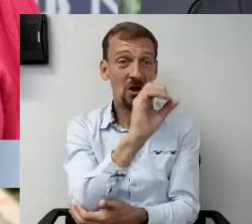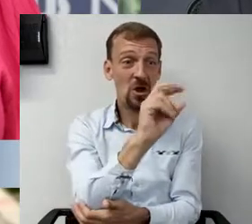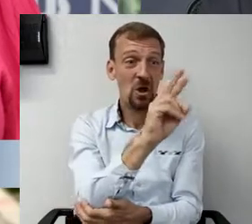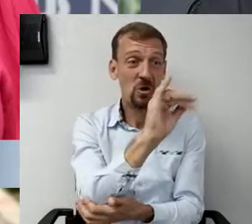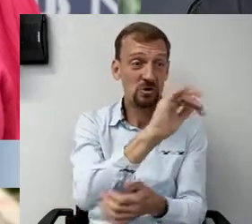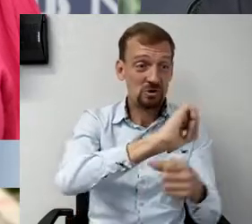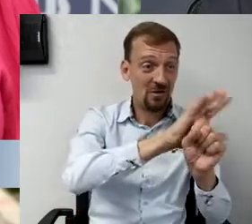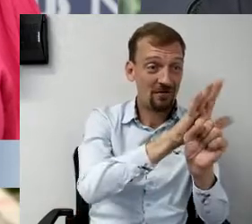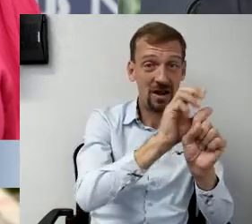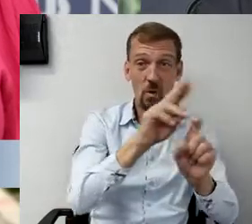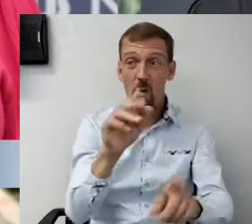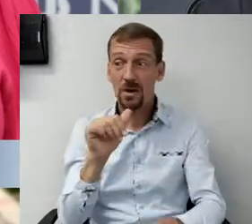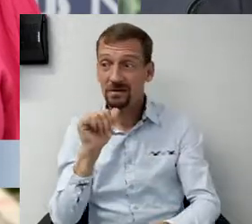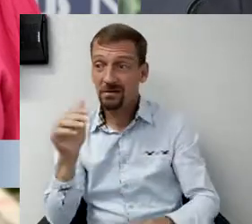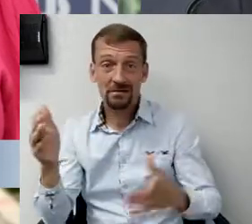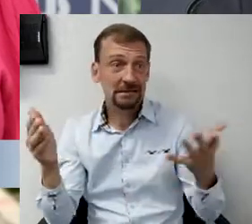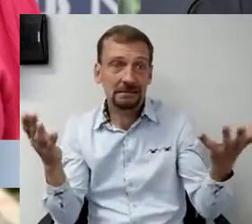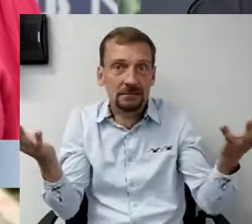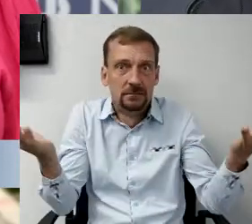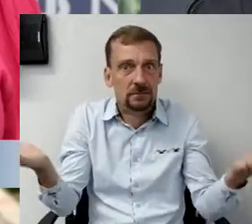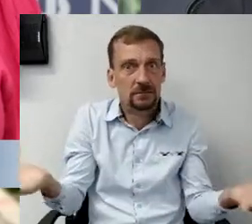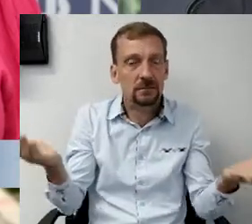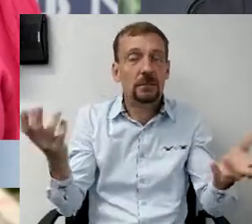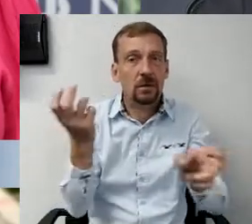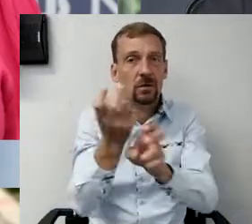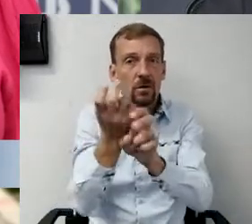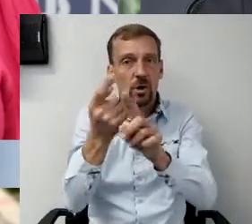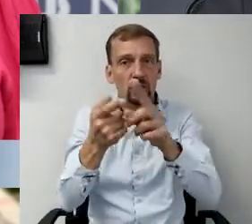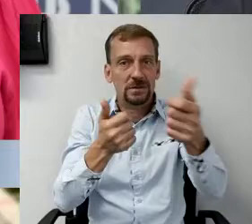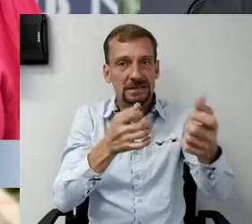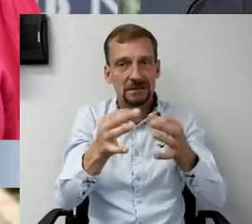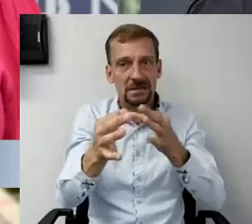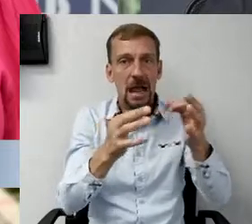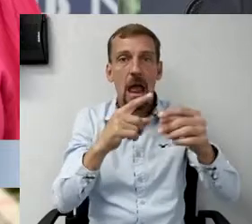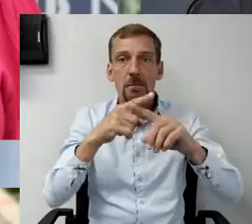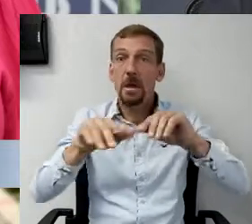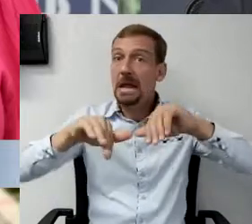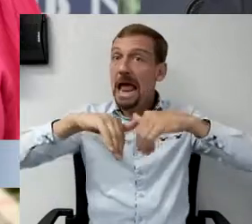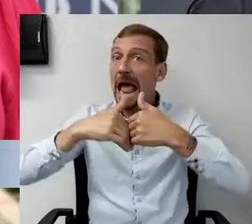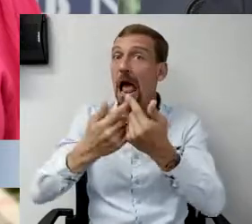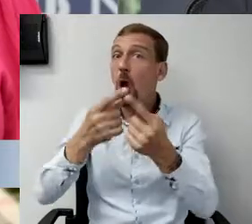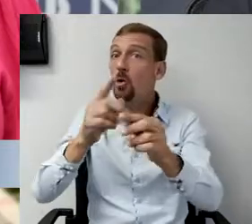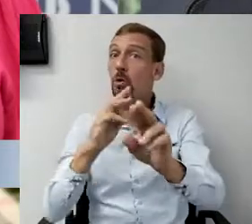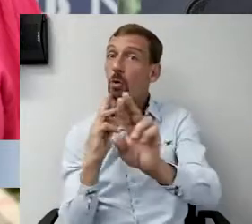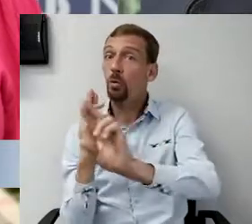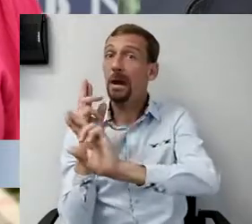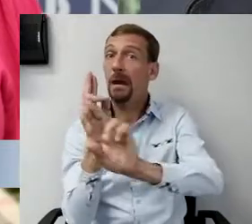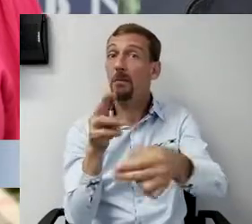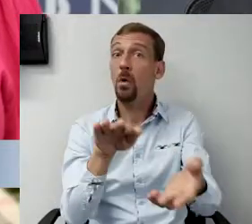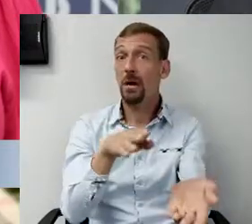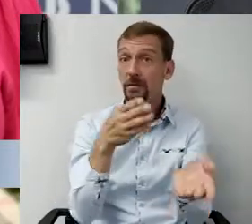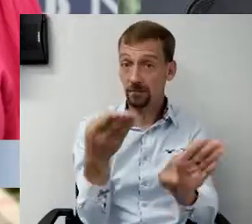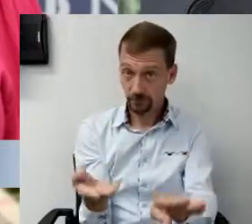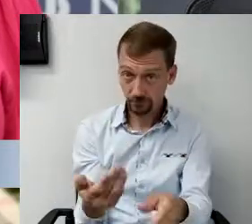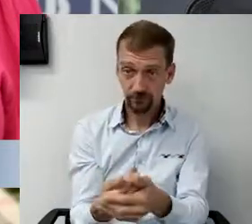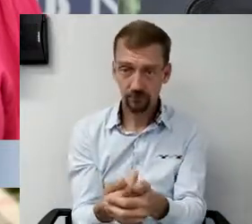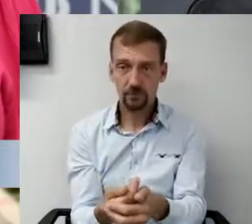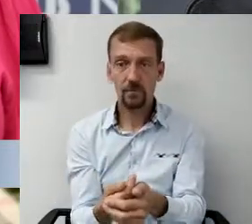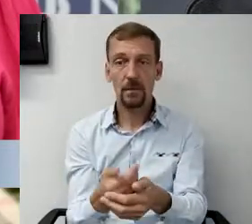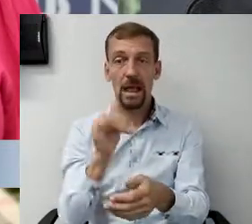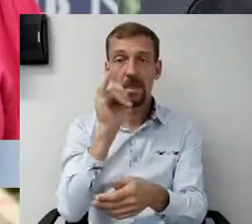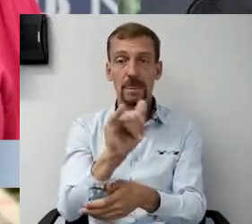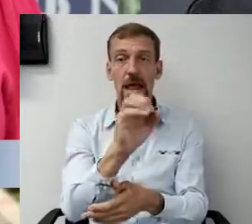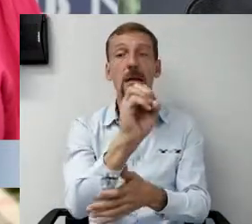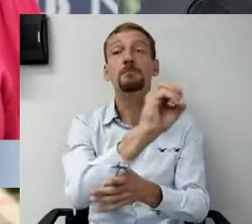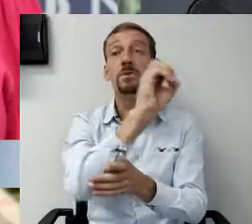of. But then definitely how you're reporting the death rate. Is it, the percentage of people that